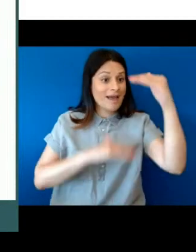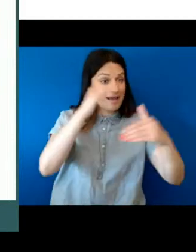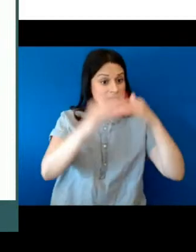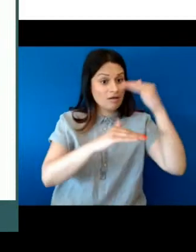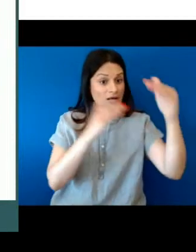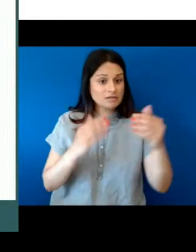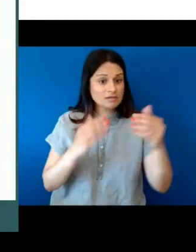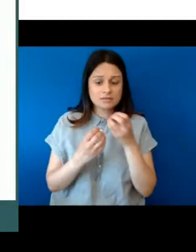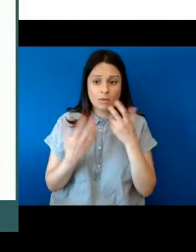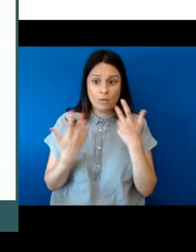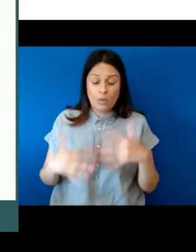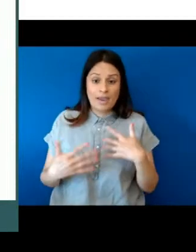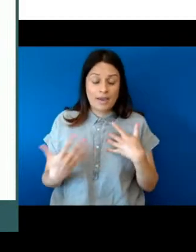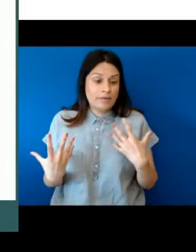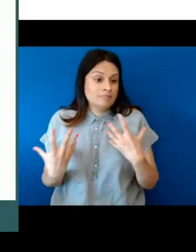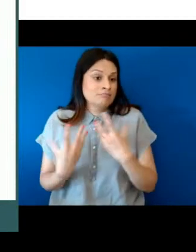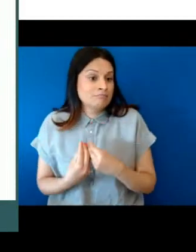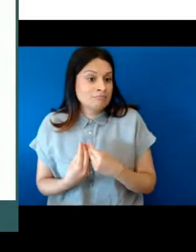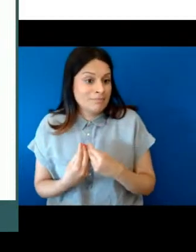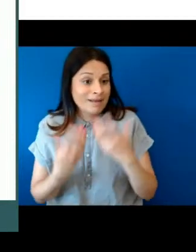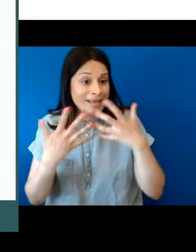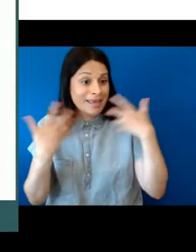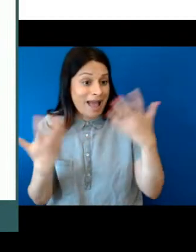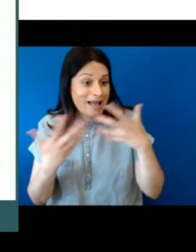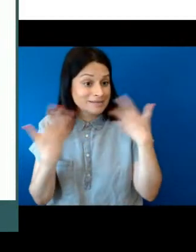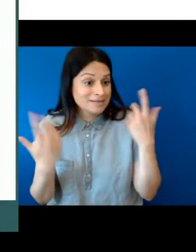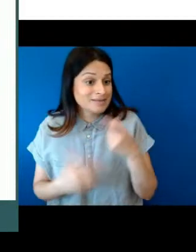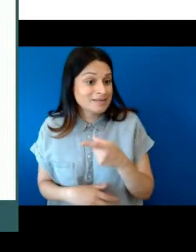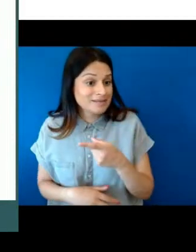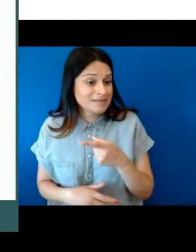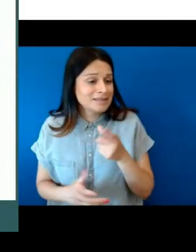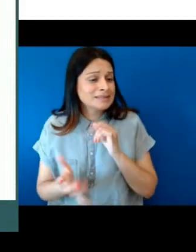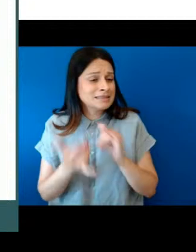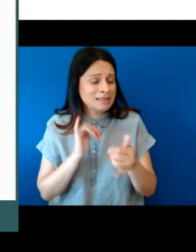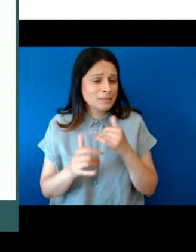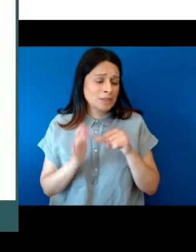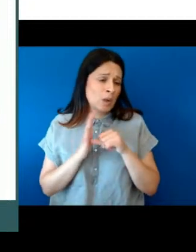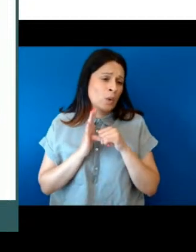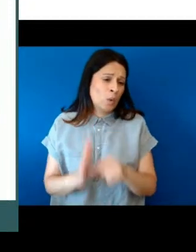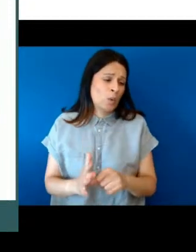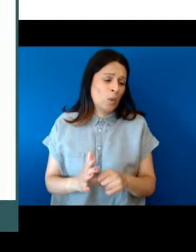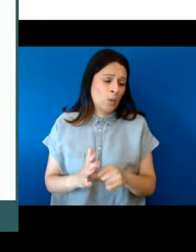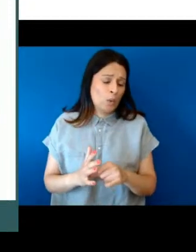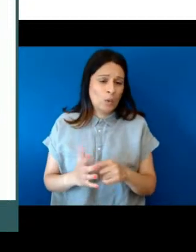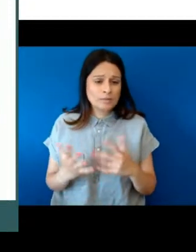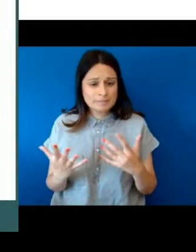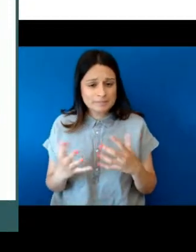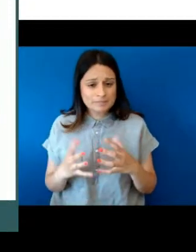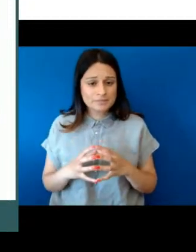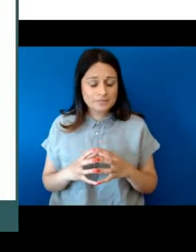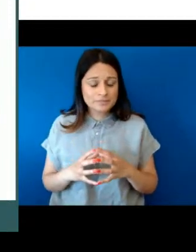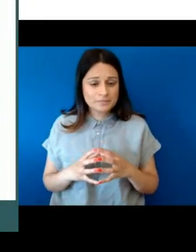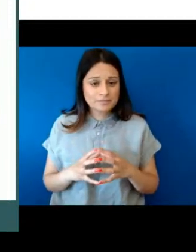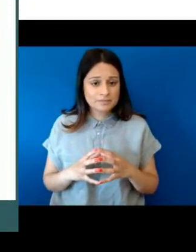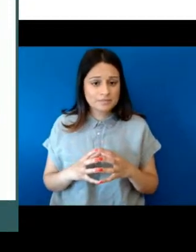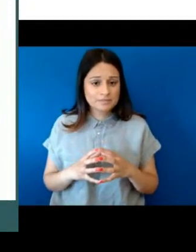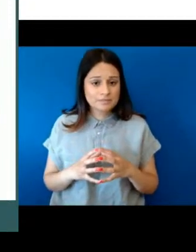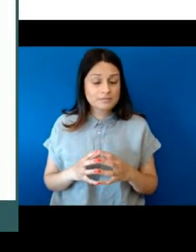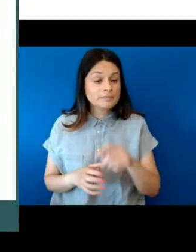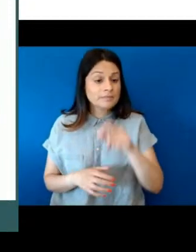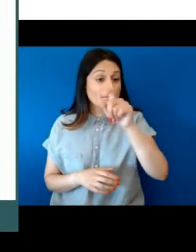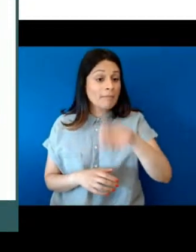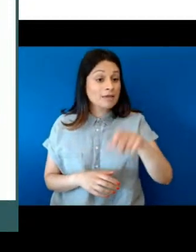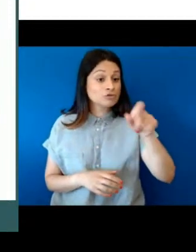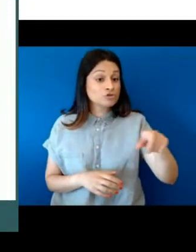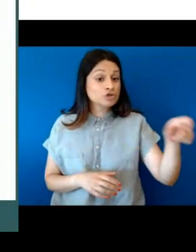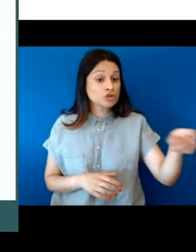exposure to the cat can be hugely problematic to them. So many patients who become sensitized,